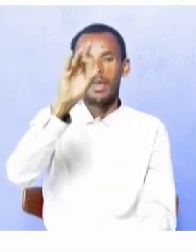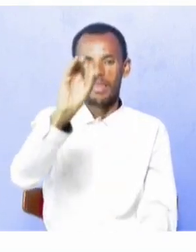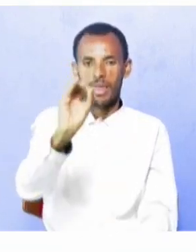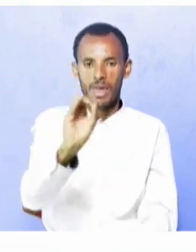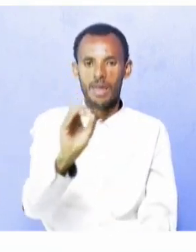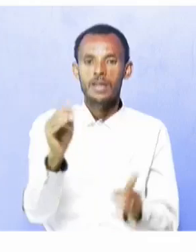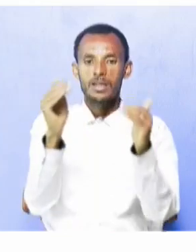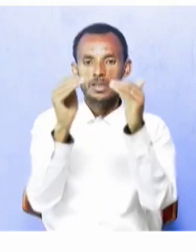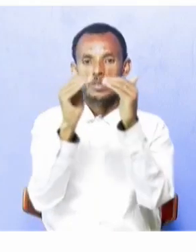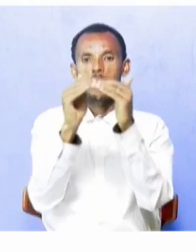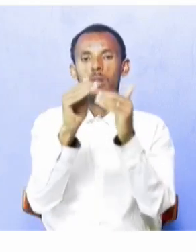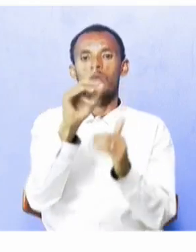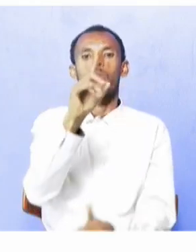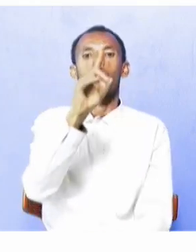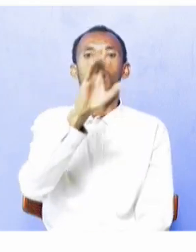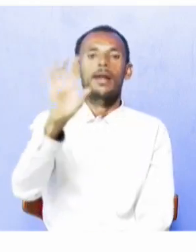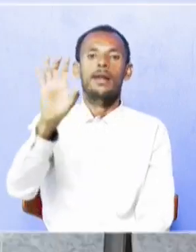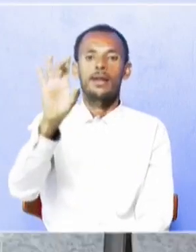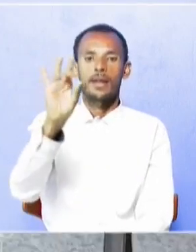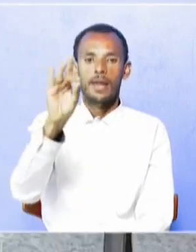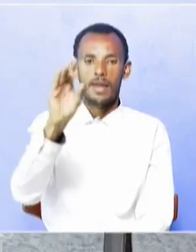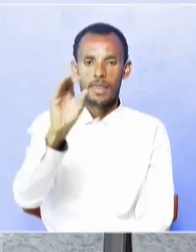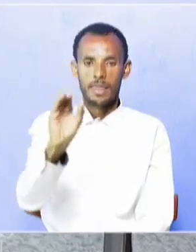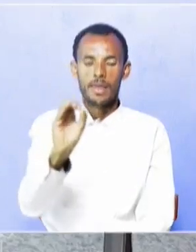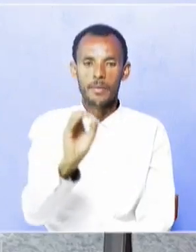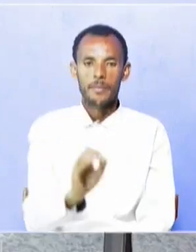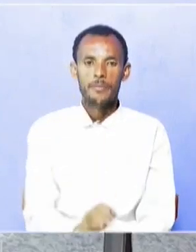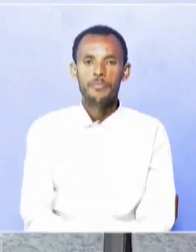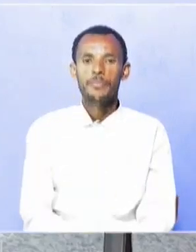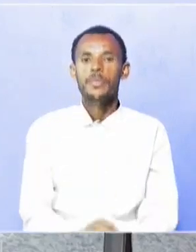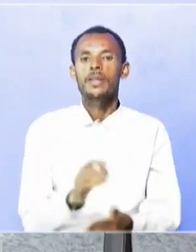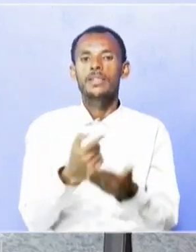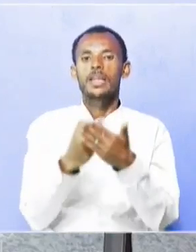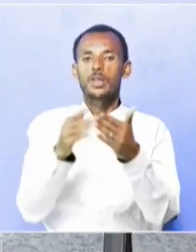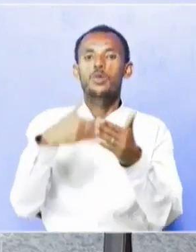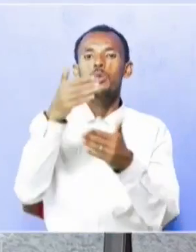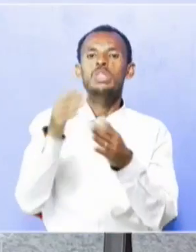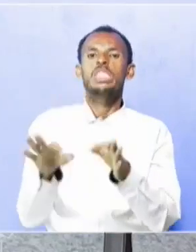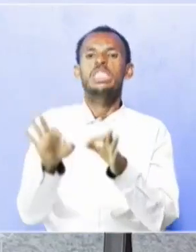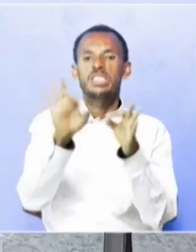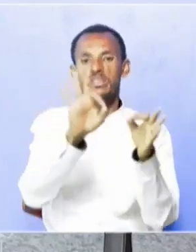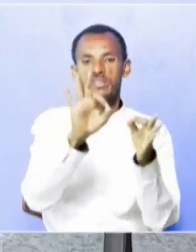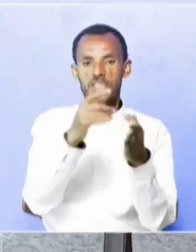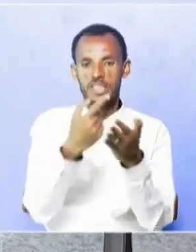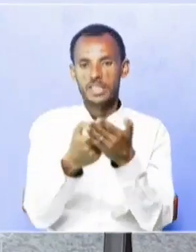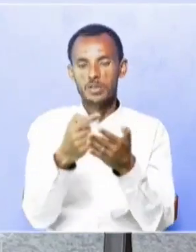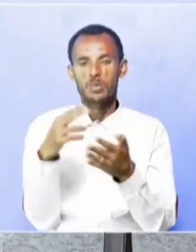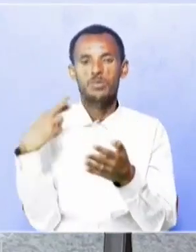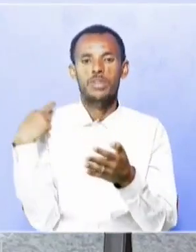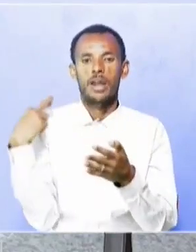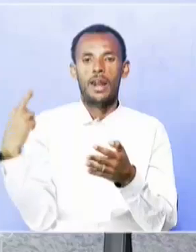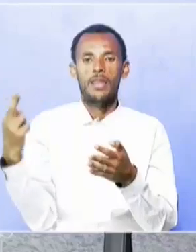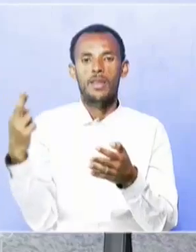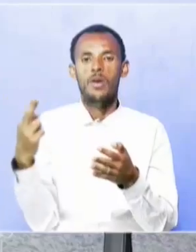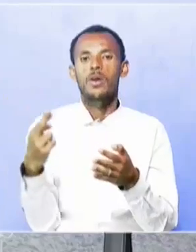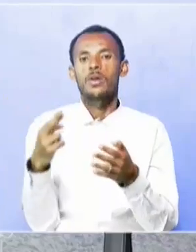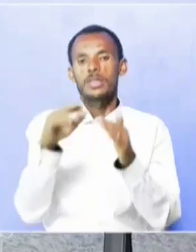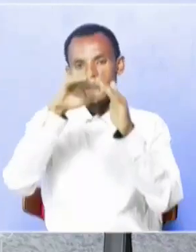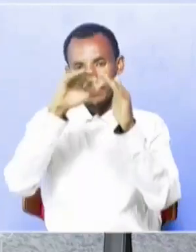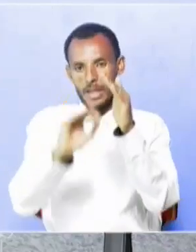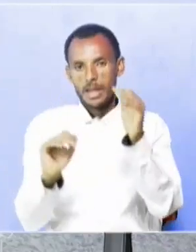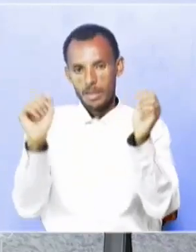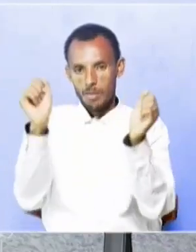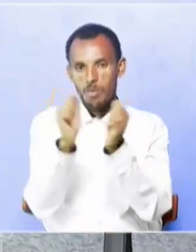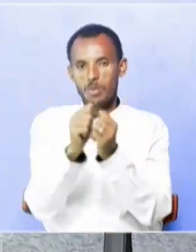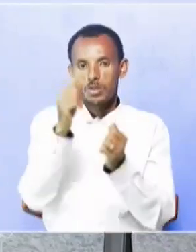is 180 degree. Then you shift this thing to the right, or you can subtract